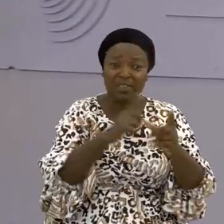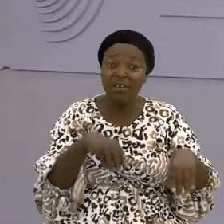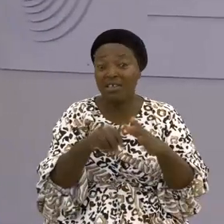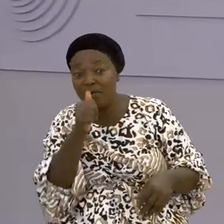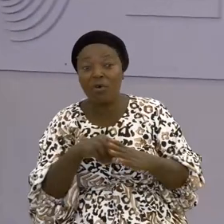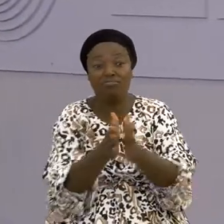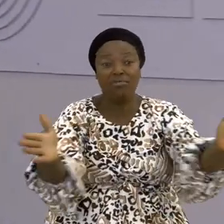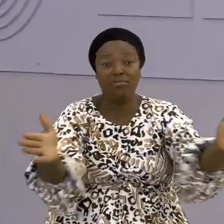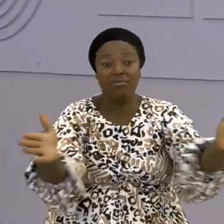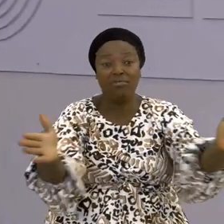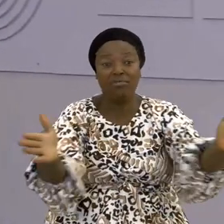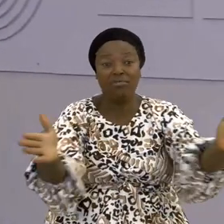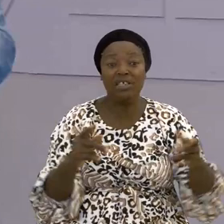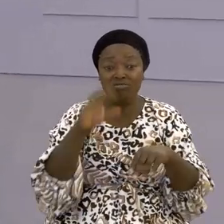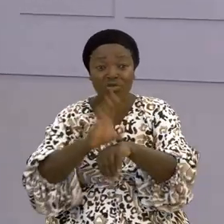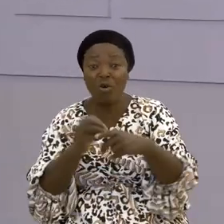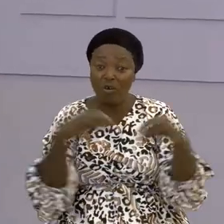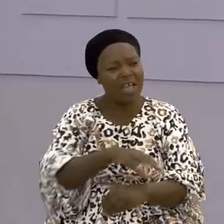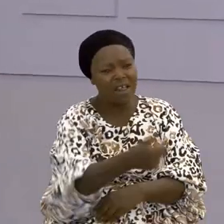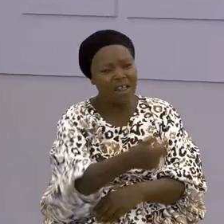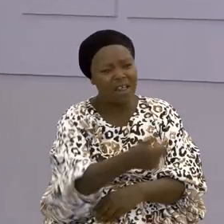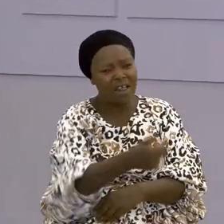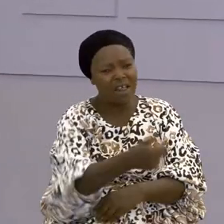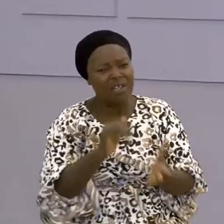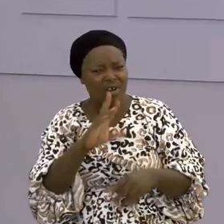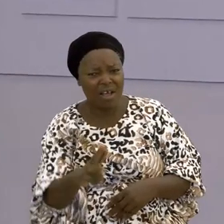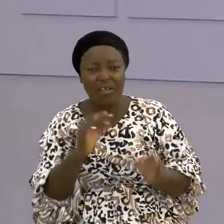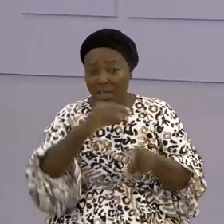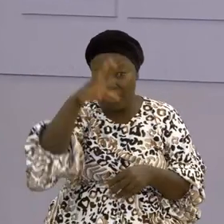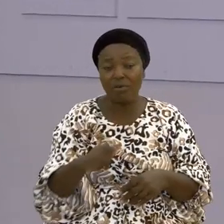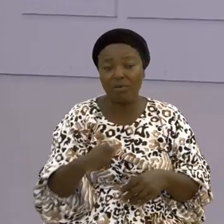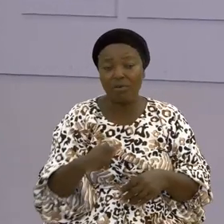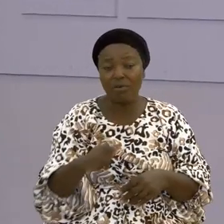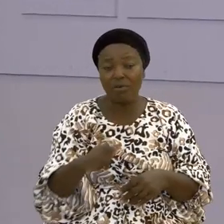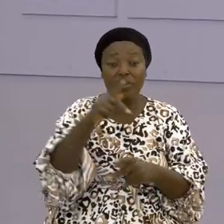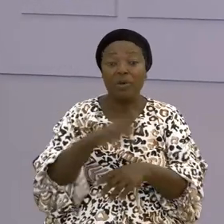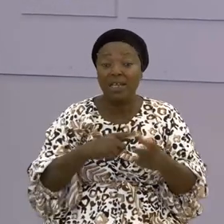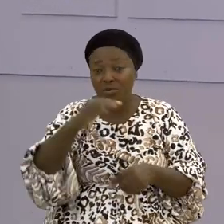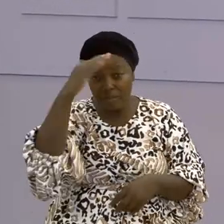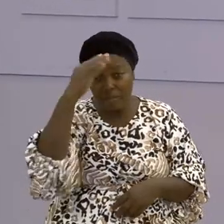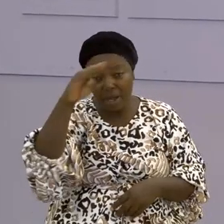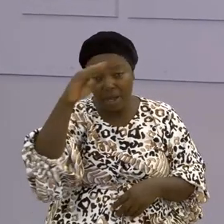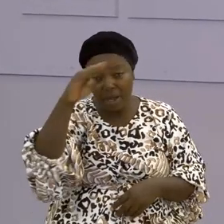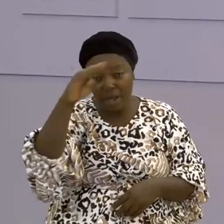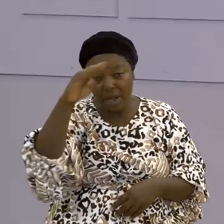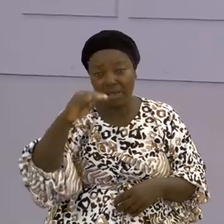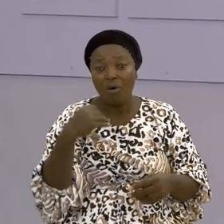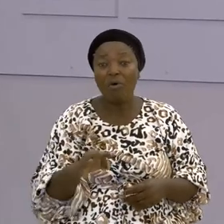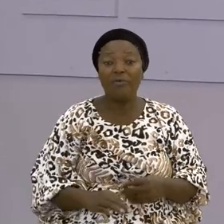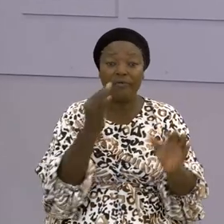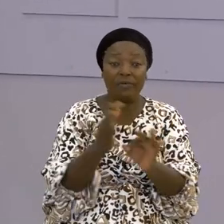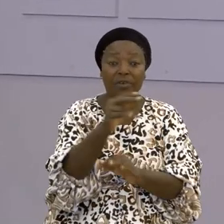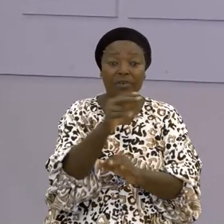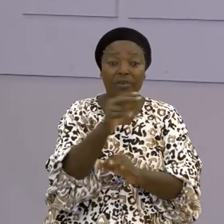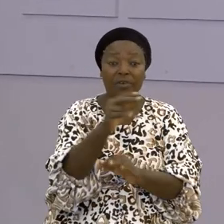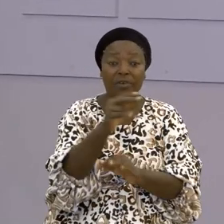church, and in the office. Anywhere you are, if you're a man of principle, if you're a man of dignity, if you're a